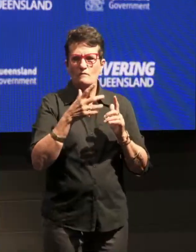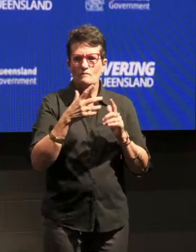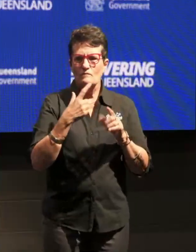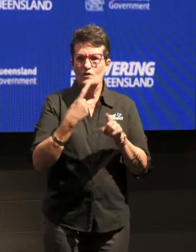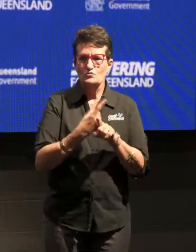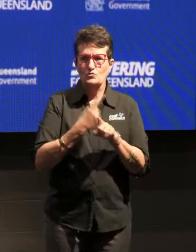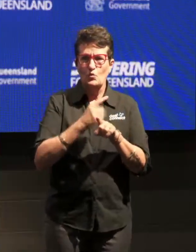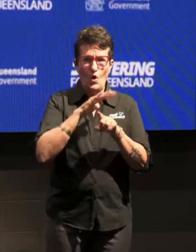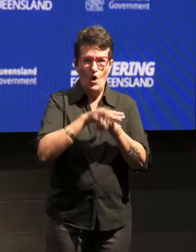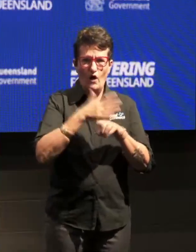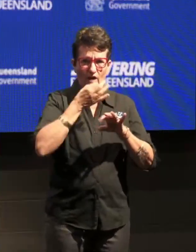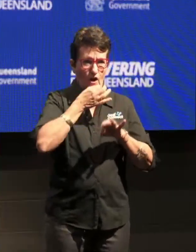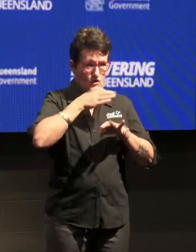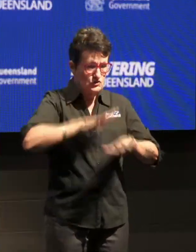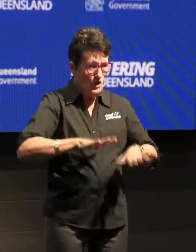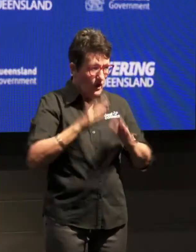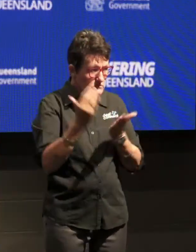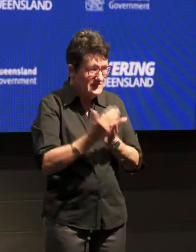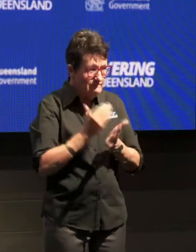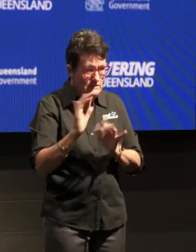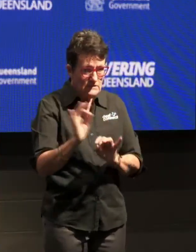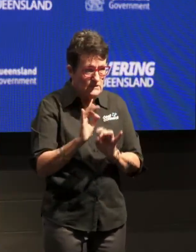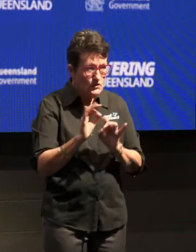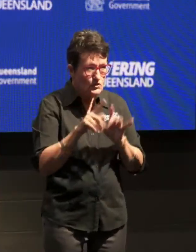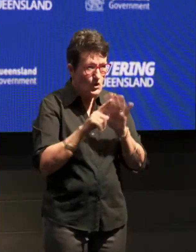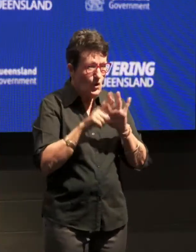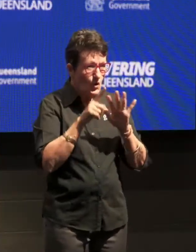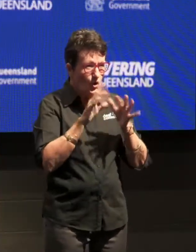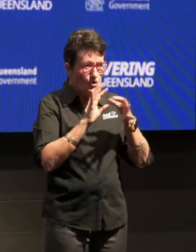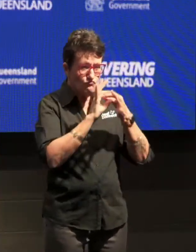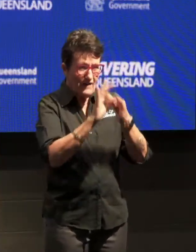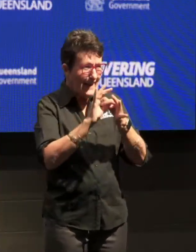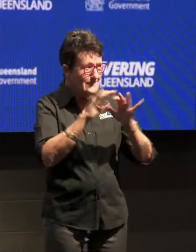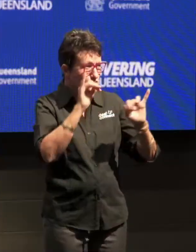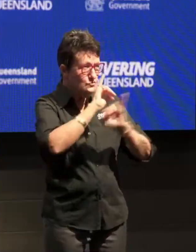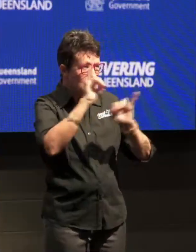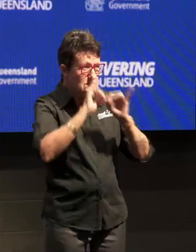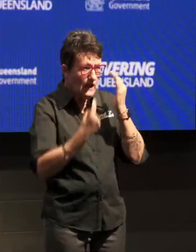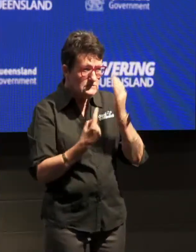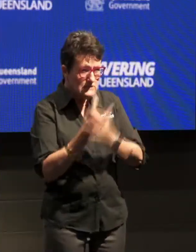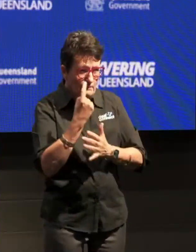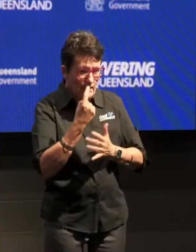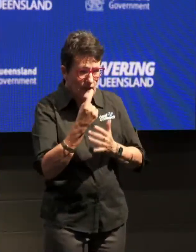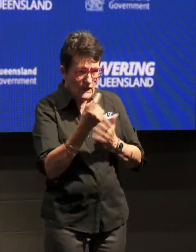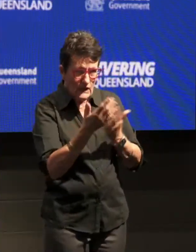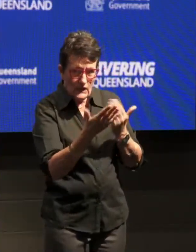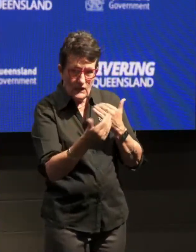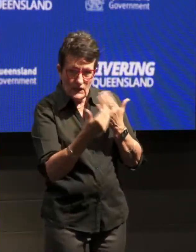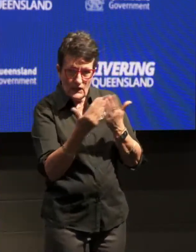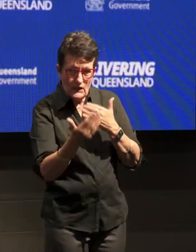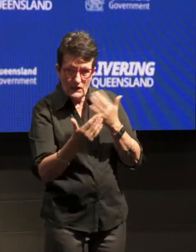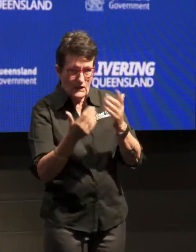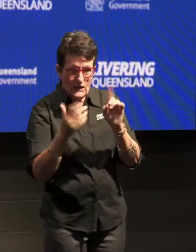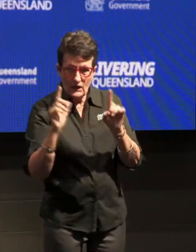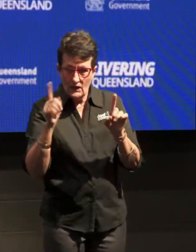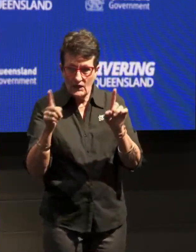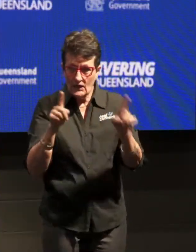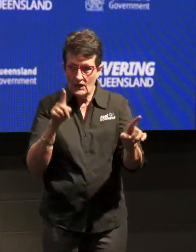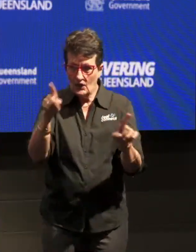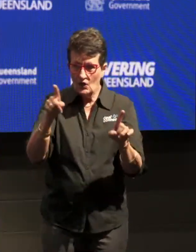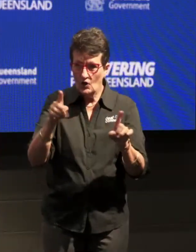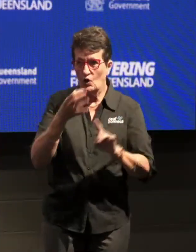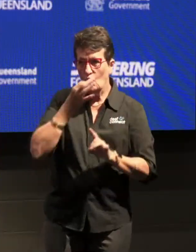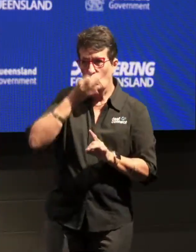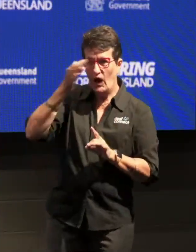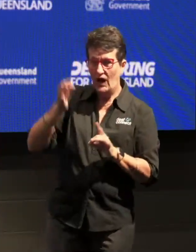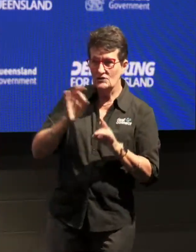All right, I will take that. Is there any other questions disaster related? Because people are tuning in online and they can go and leave when they need to. Anything else? Ask you about like